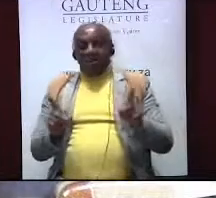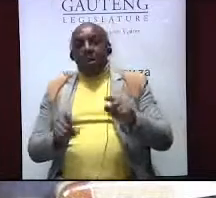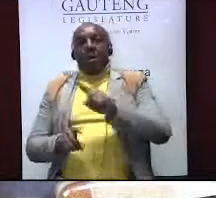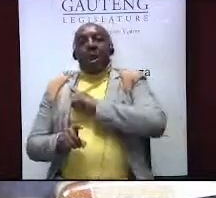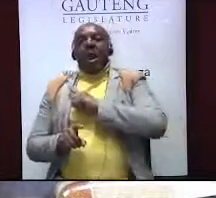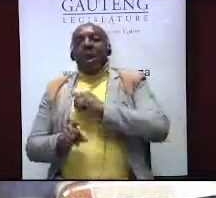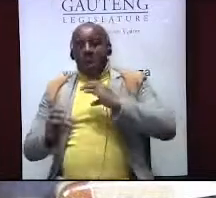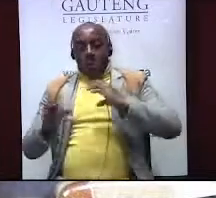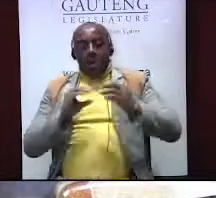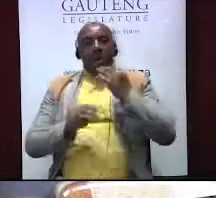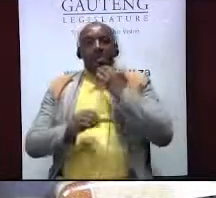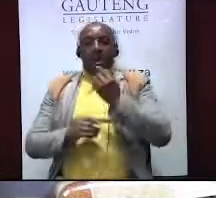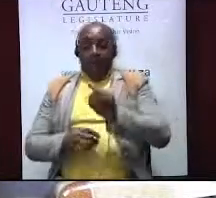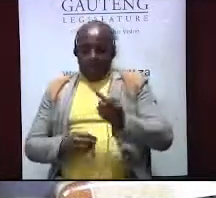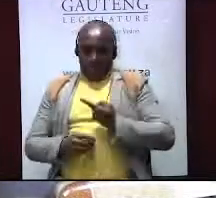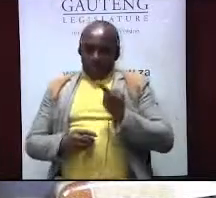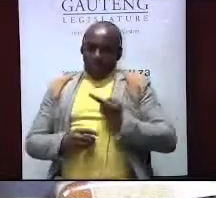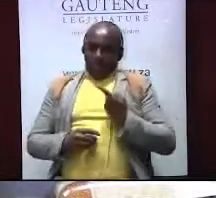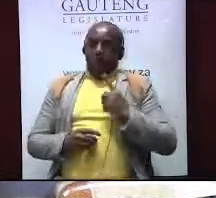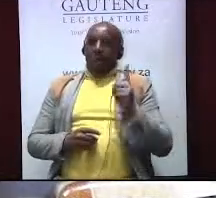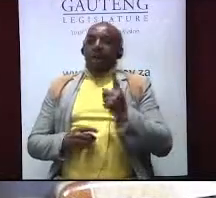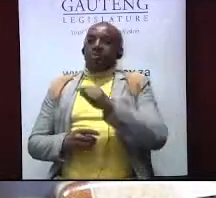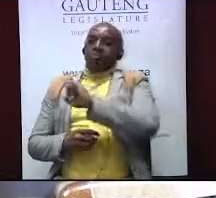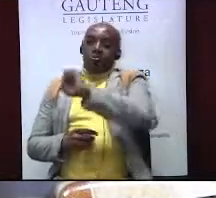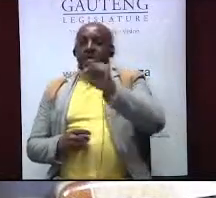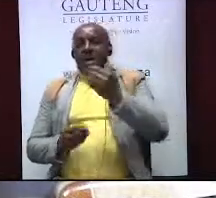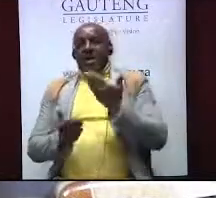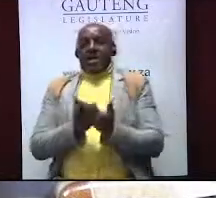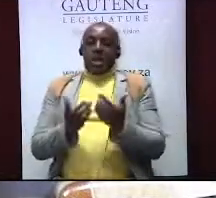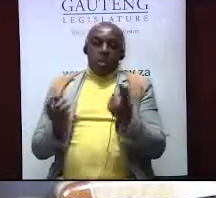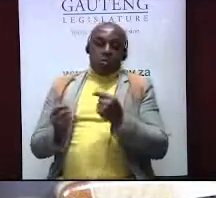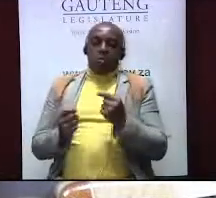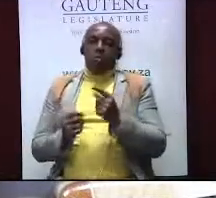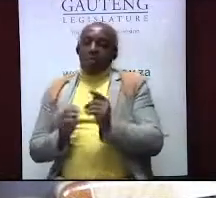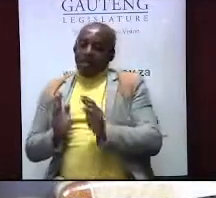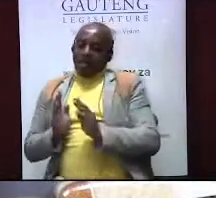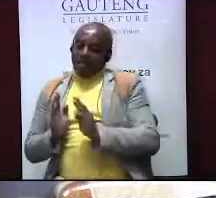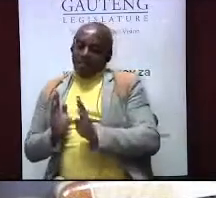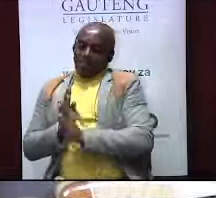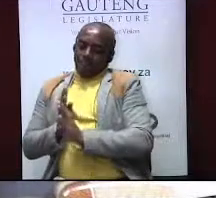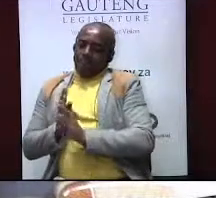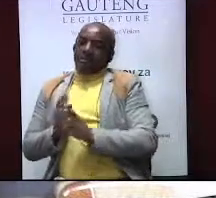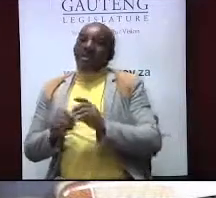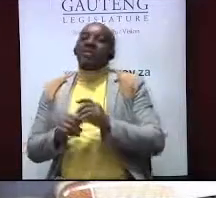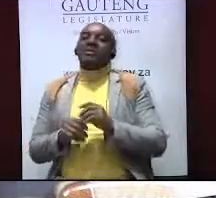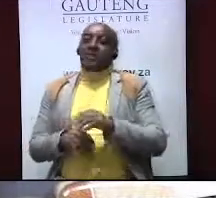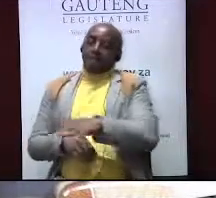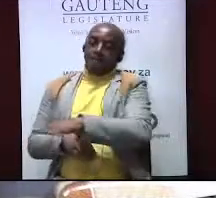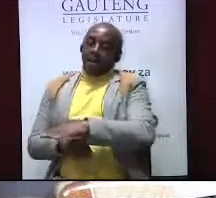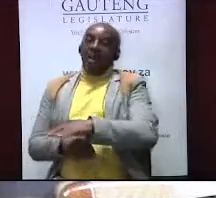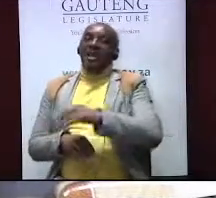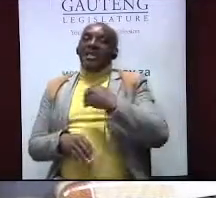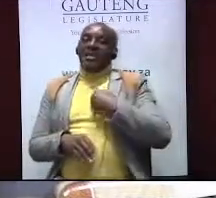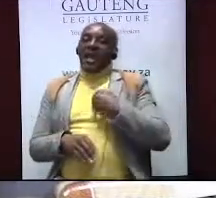to you and what you can do in your corner, in your little space. And I like the fact that you